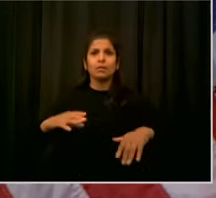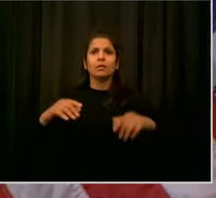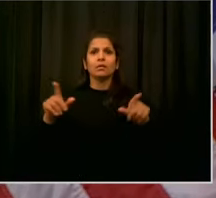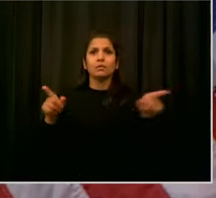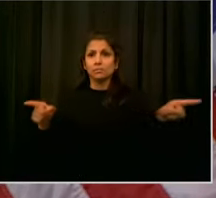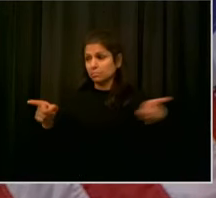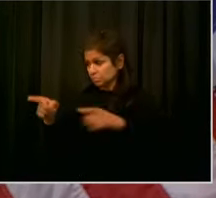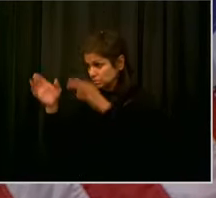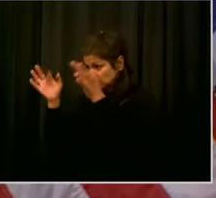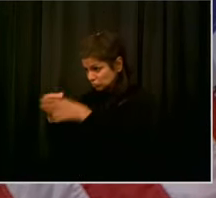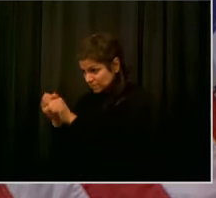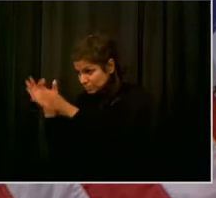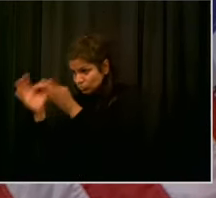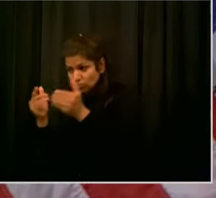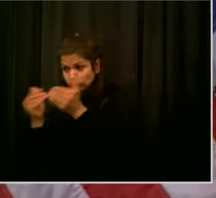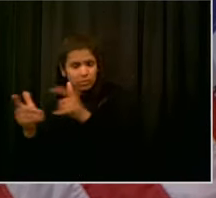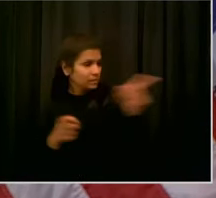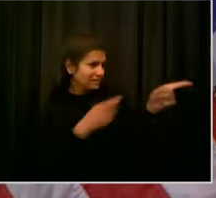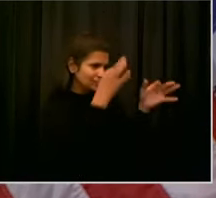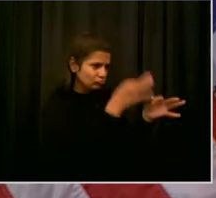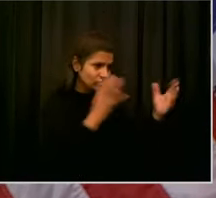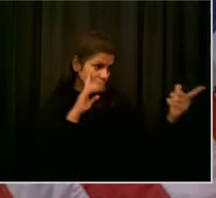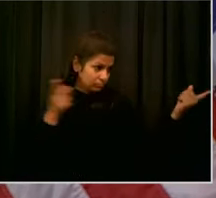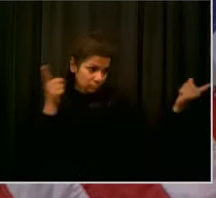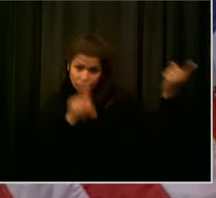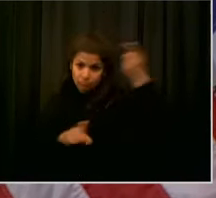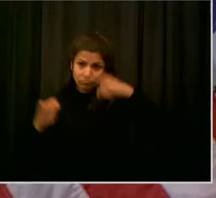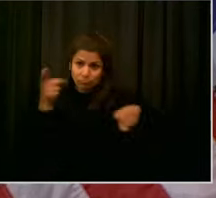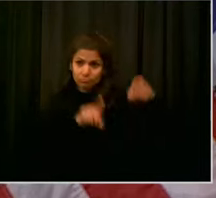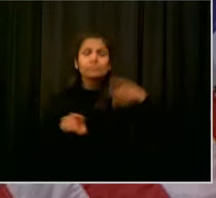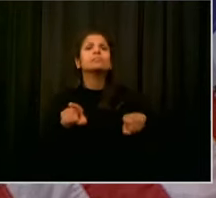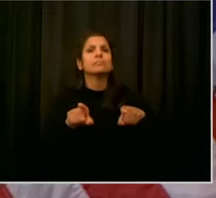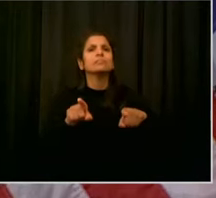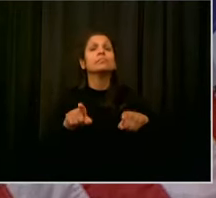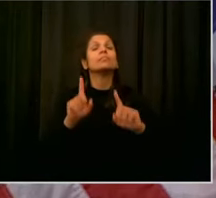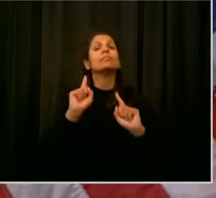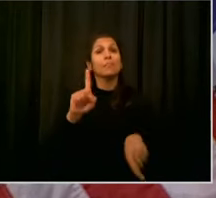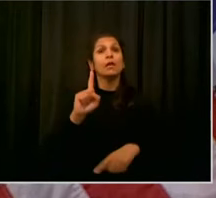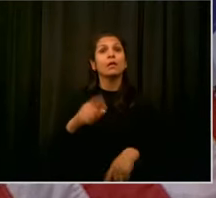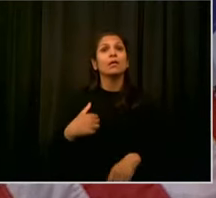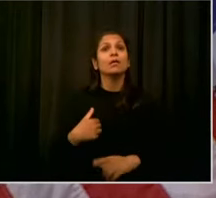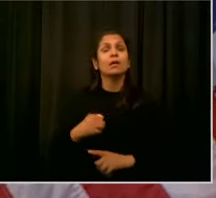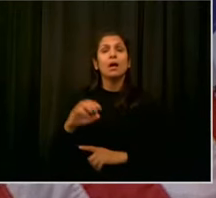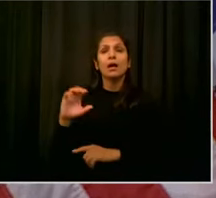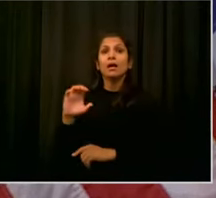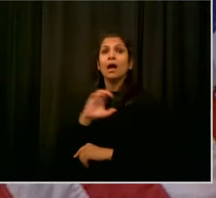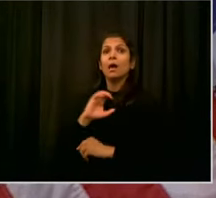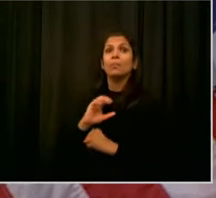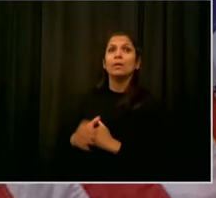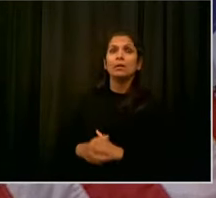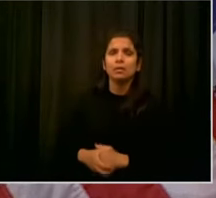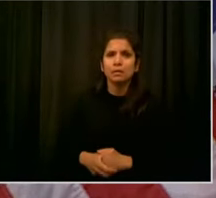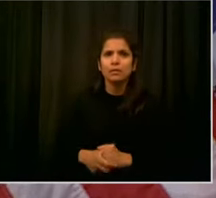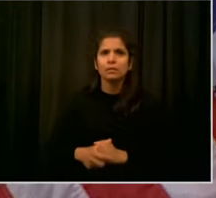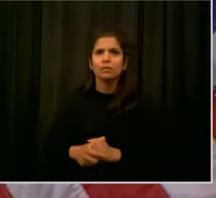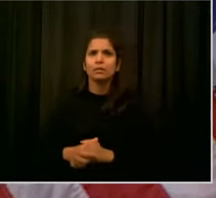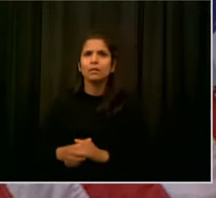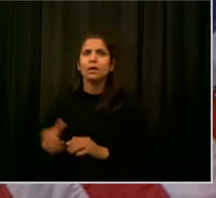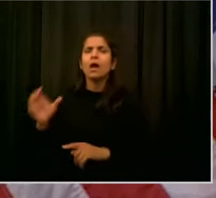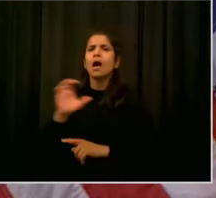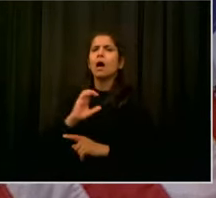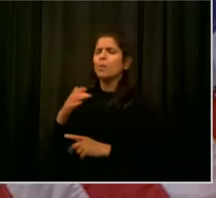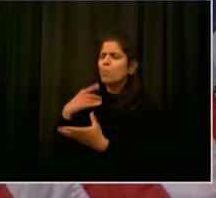out of my way to get them the resources they need and the support they need. When my police commissioners say we have a strategic direction we think is going to work, we'll put them through their